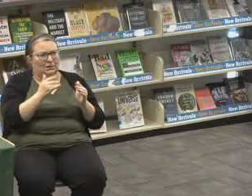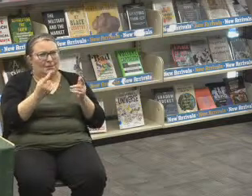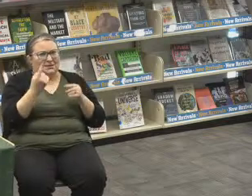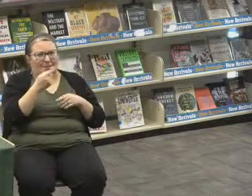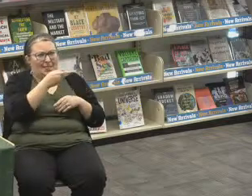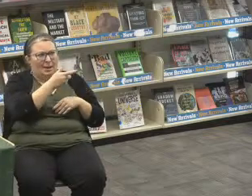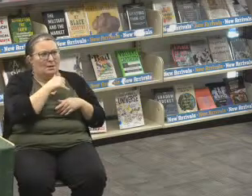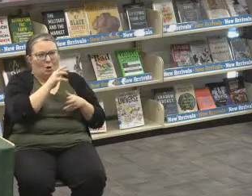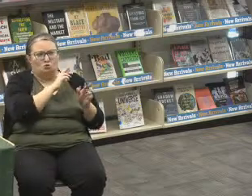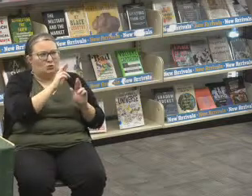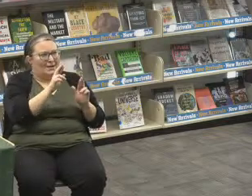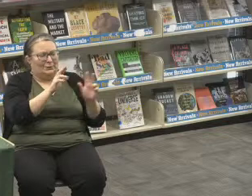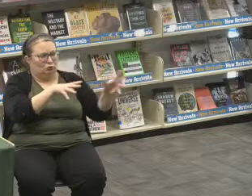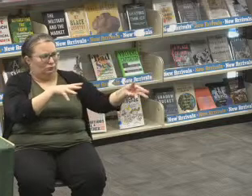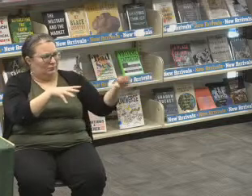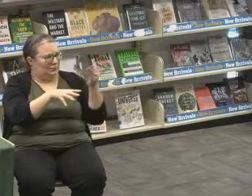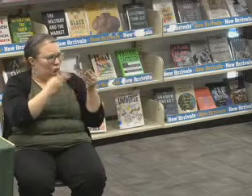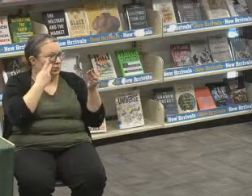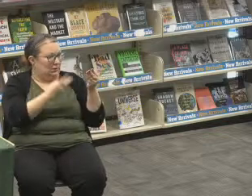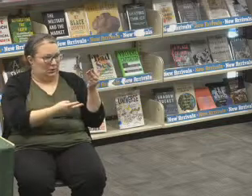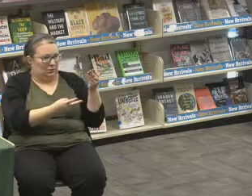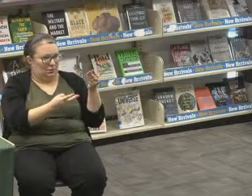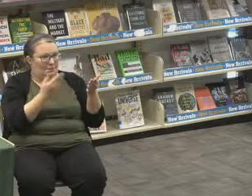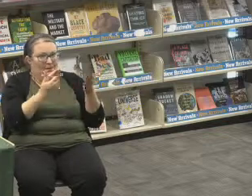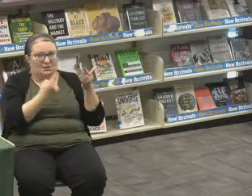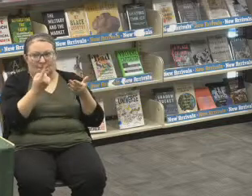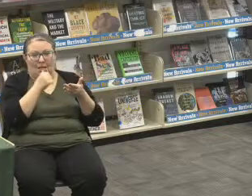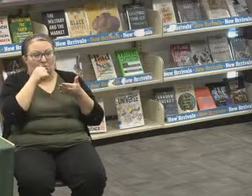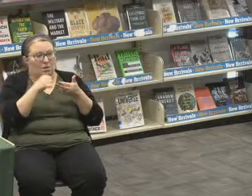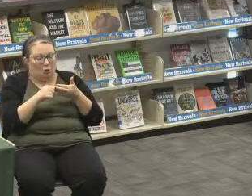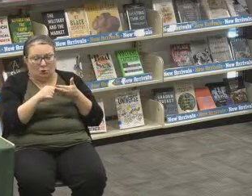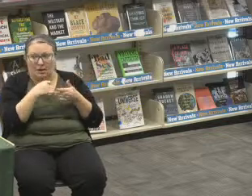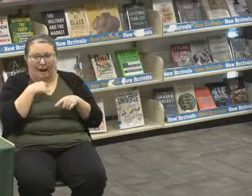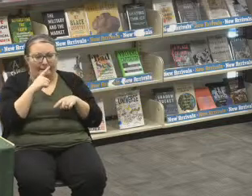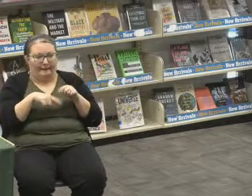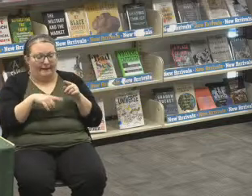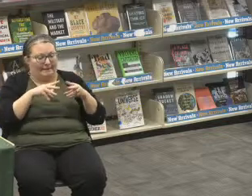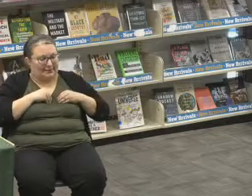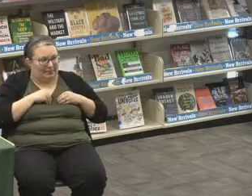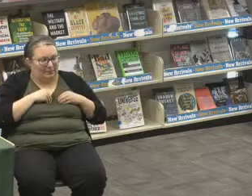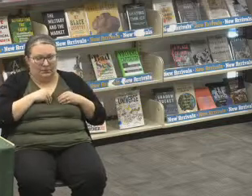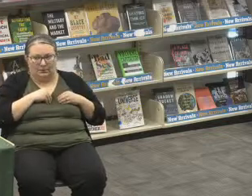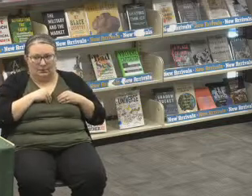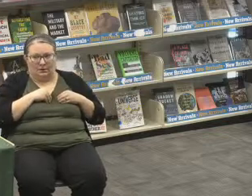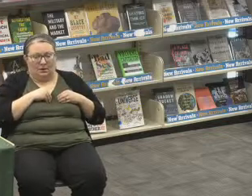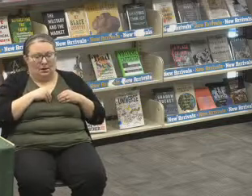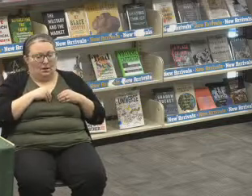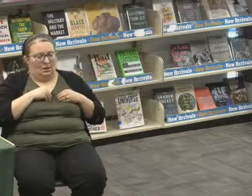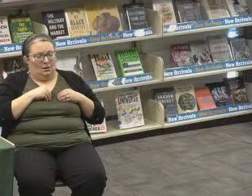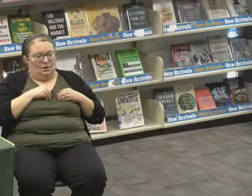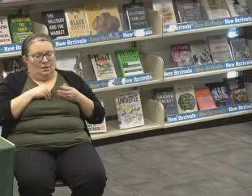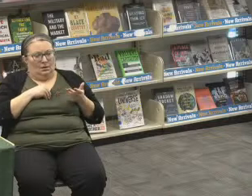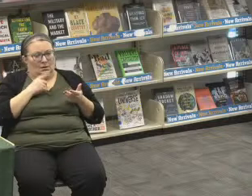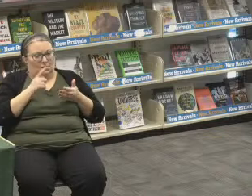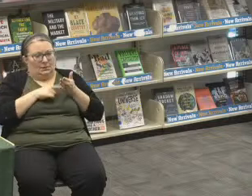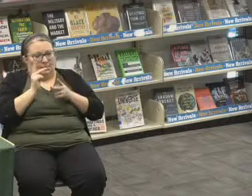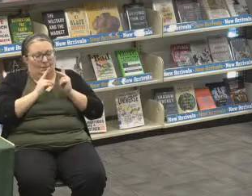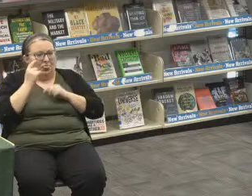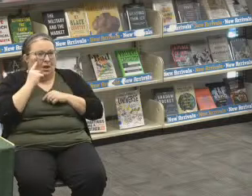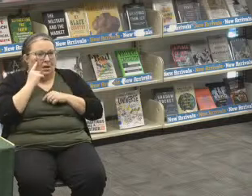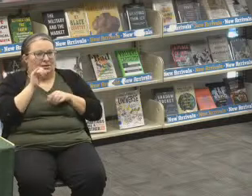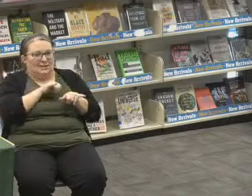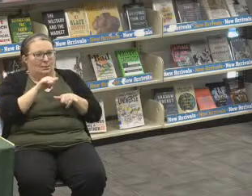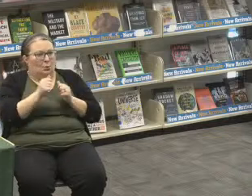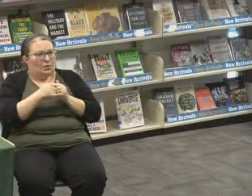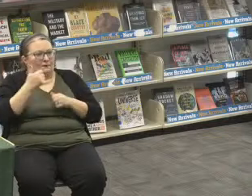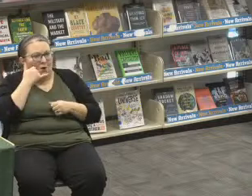that I'm not ready to deal with? What if there's a letter that I can't accept? Sometimes I think people sometimes feel that way when it